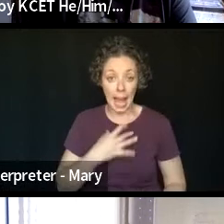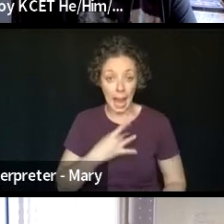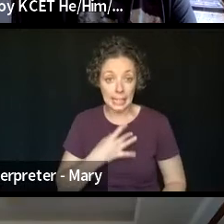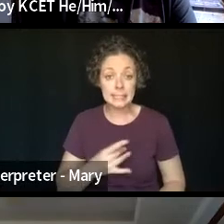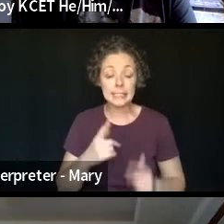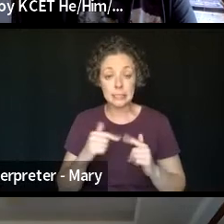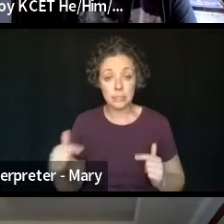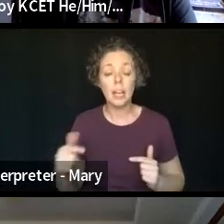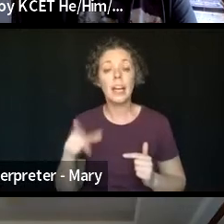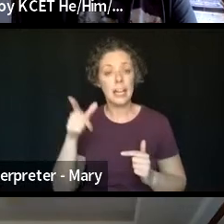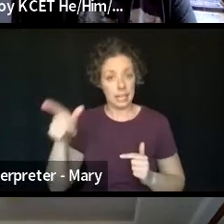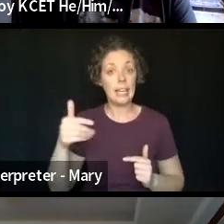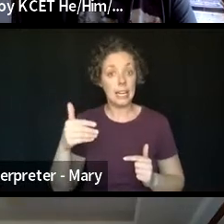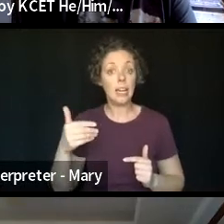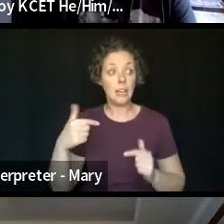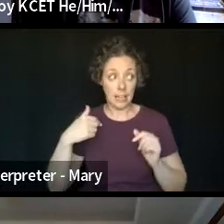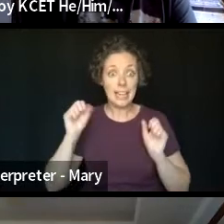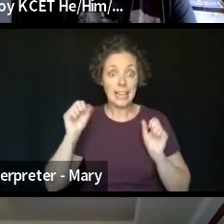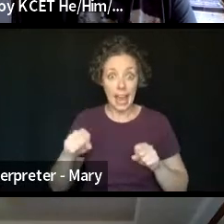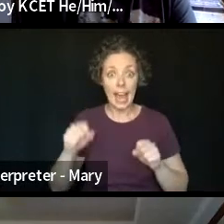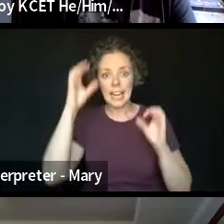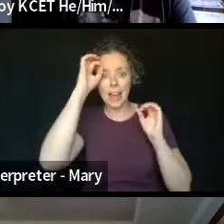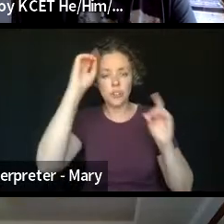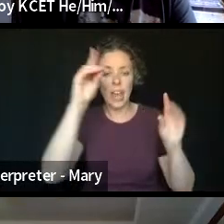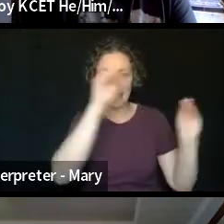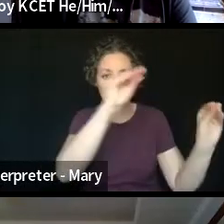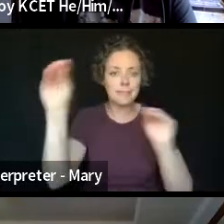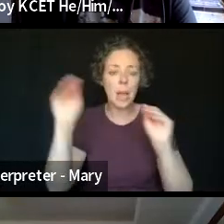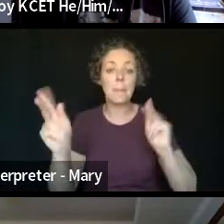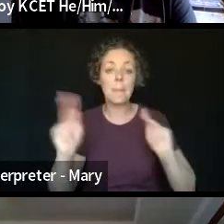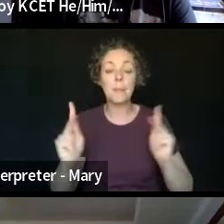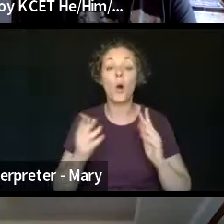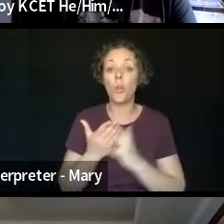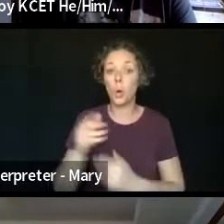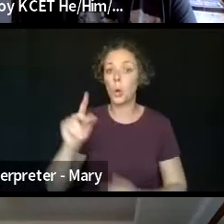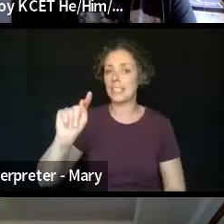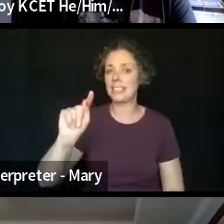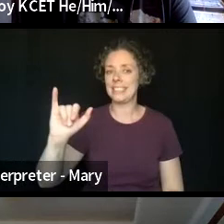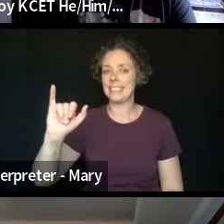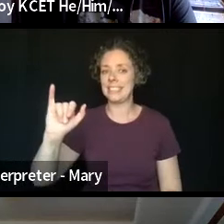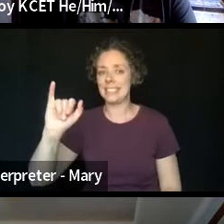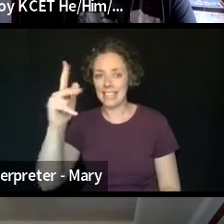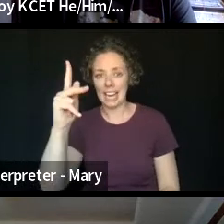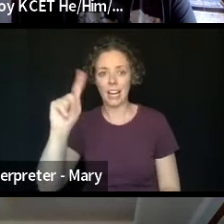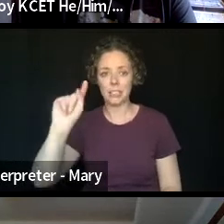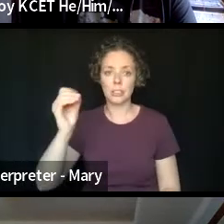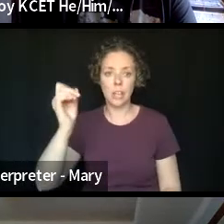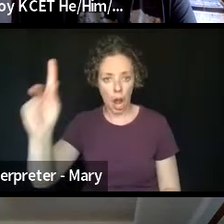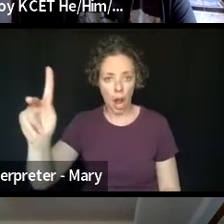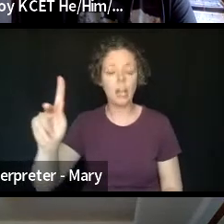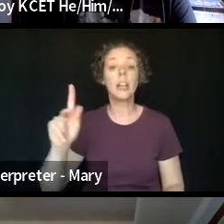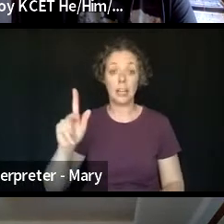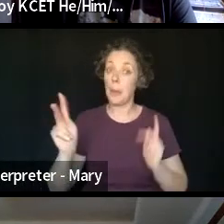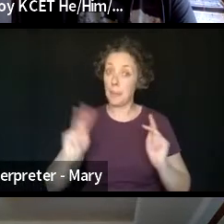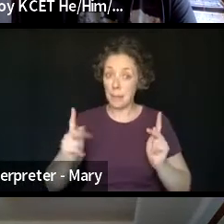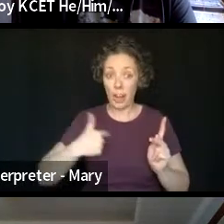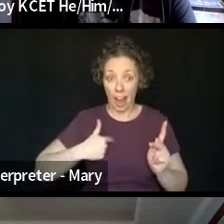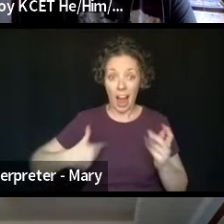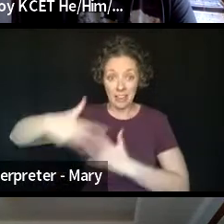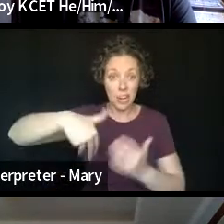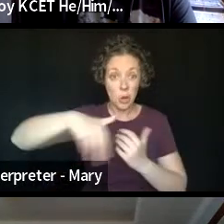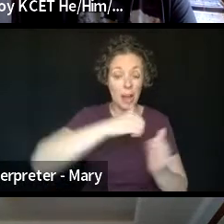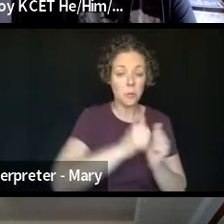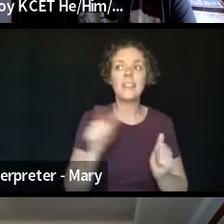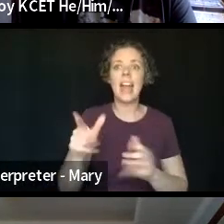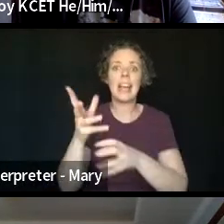was able to educate people through TikTok and other platforms. And that's where a lot of the individuals that I work with and interact with receive their information.